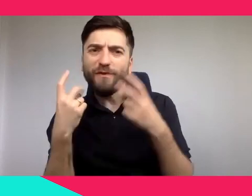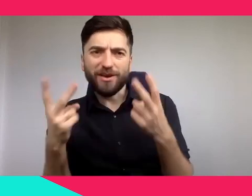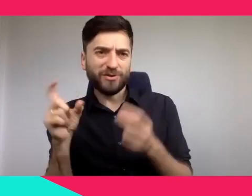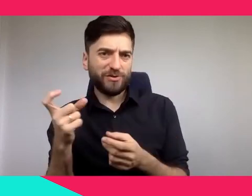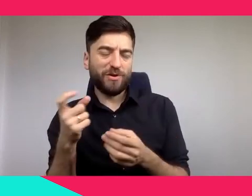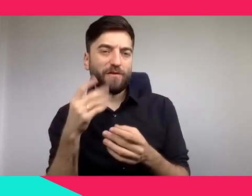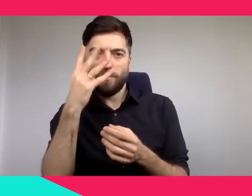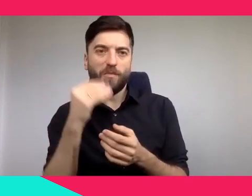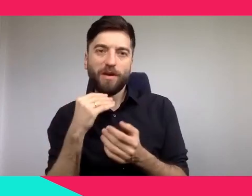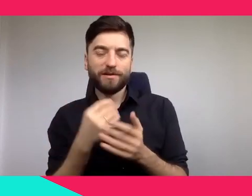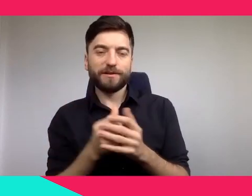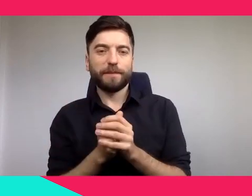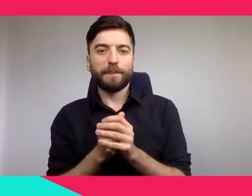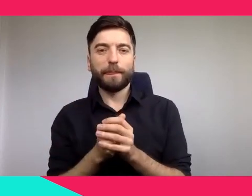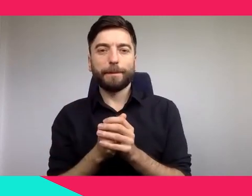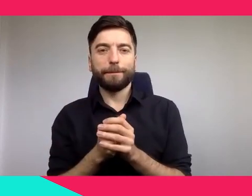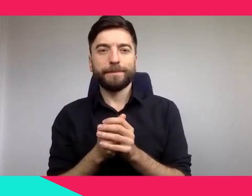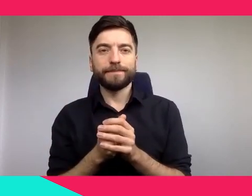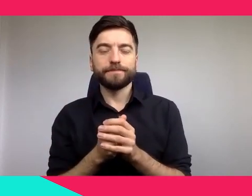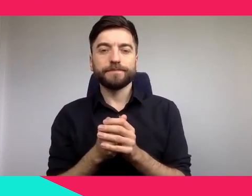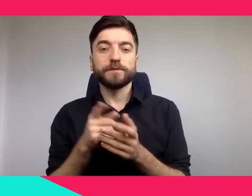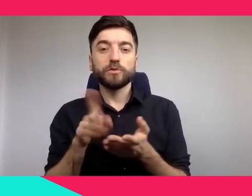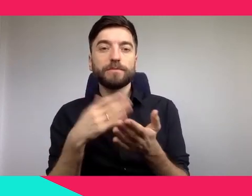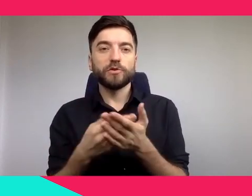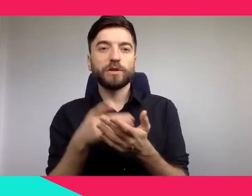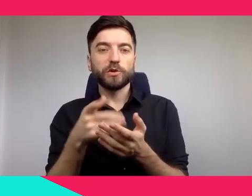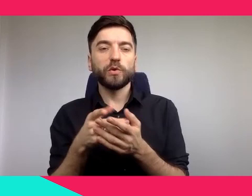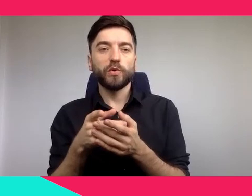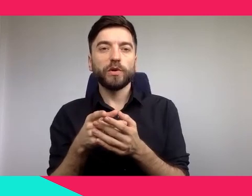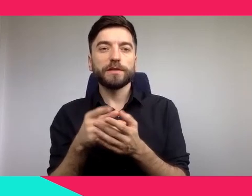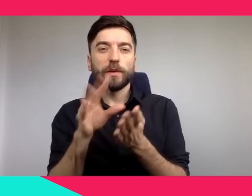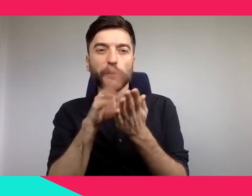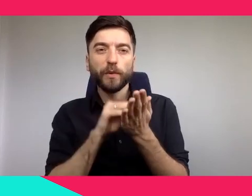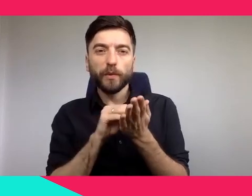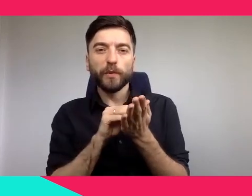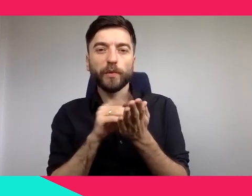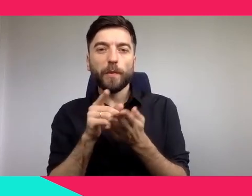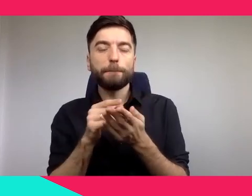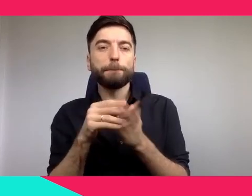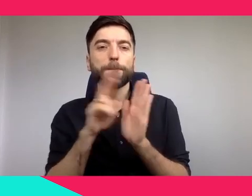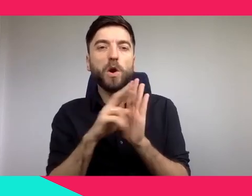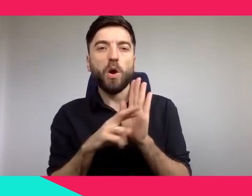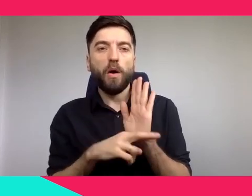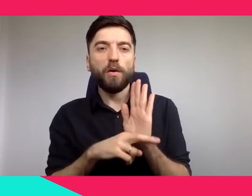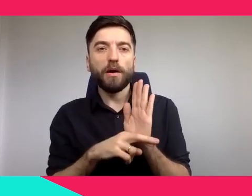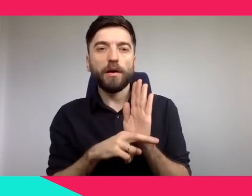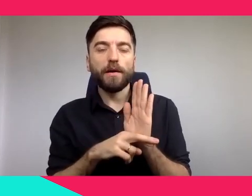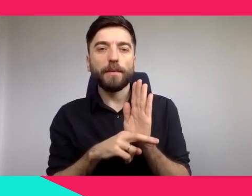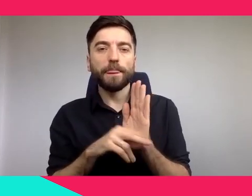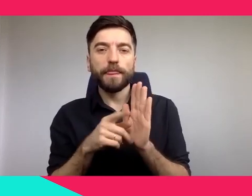of our website in 2012. It's the grayish green thing you can see there. So we